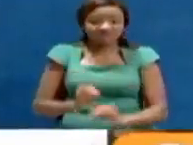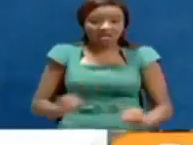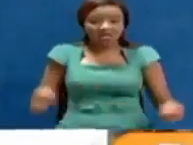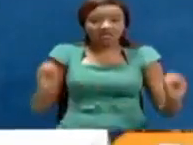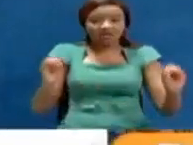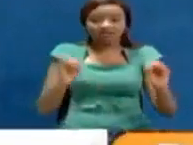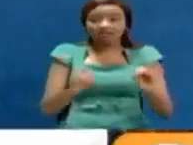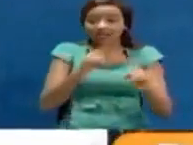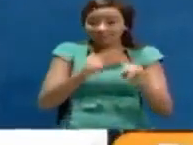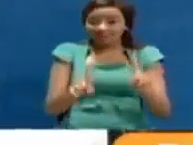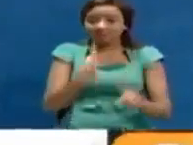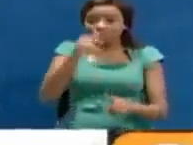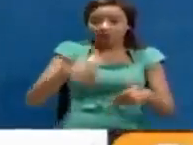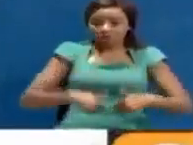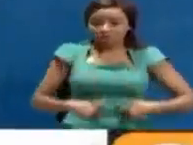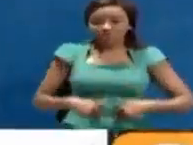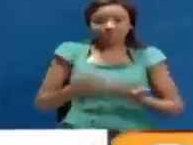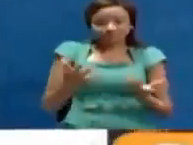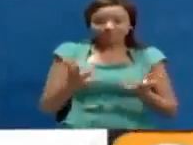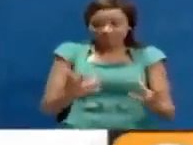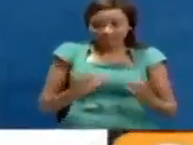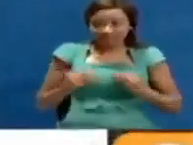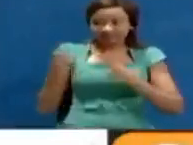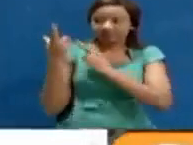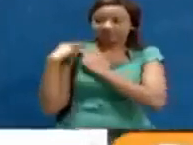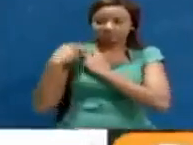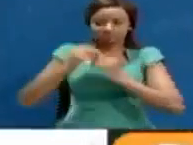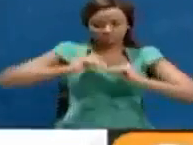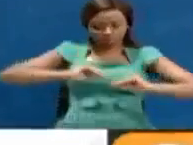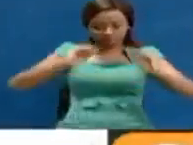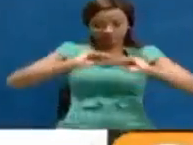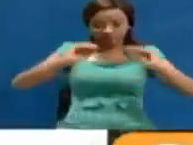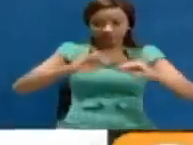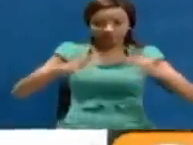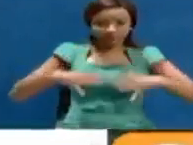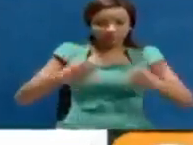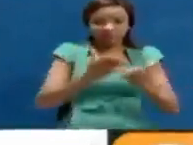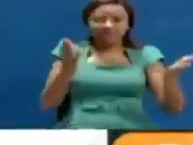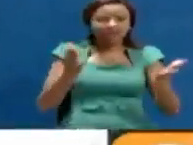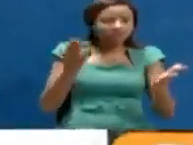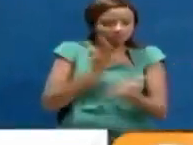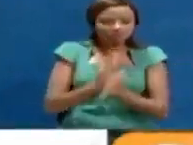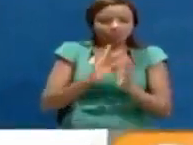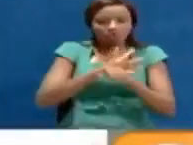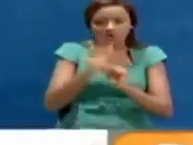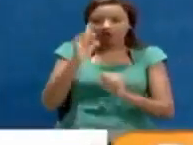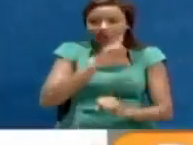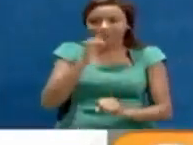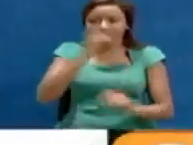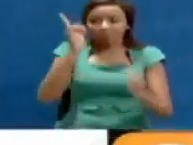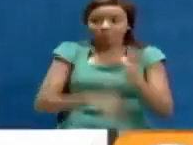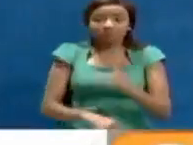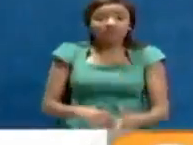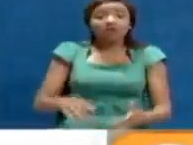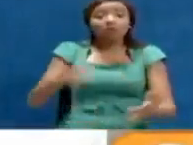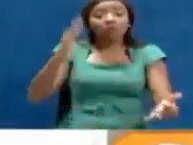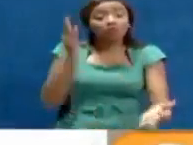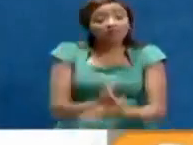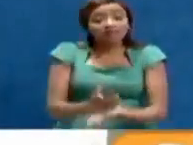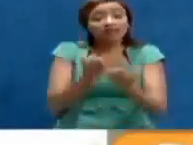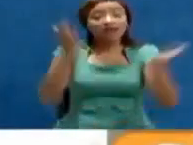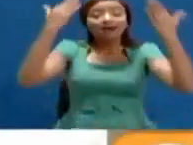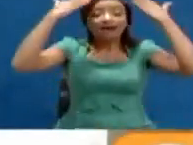One youth has taken on the responsibility of educating the residents on the consequences of coronavirus. Hawana habari